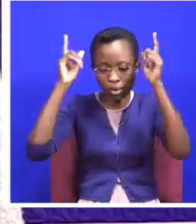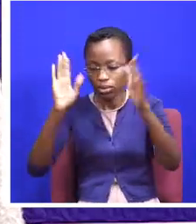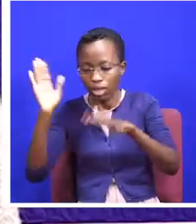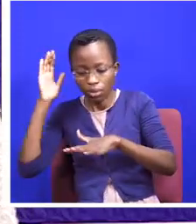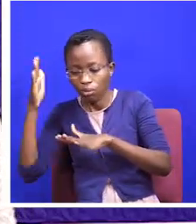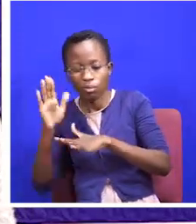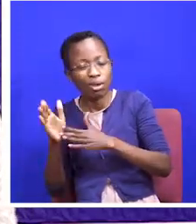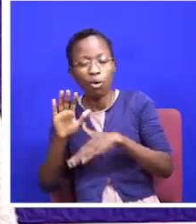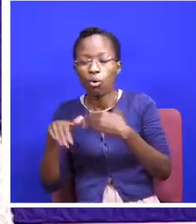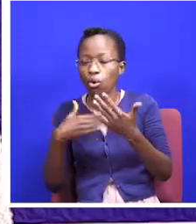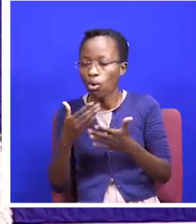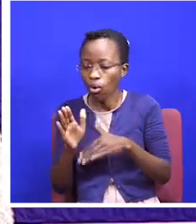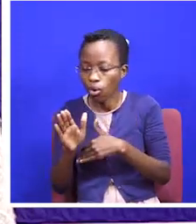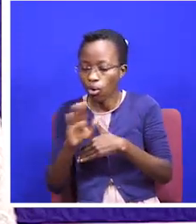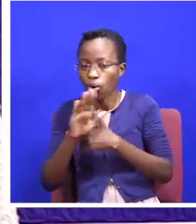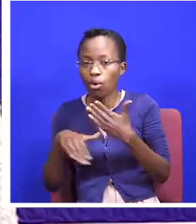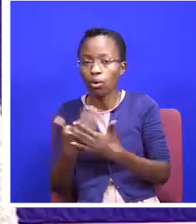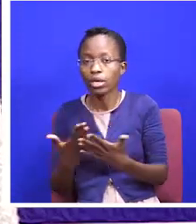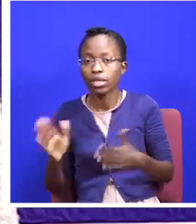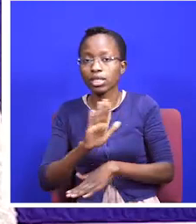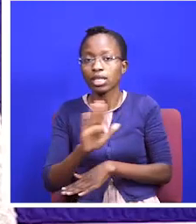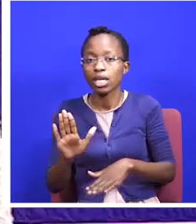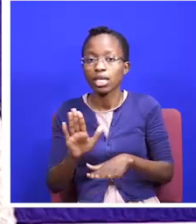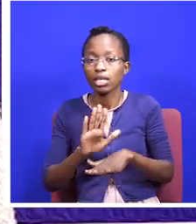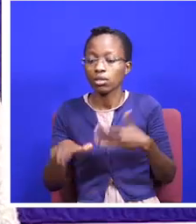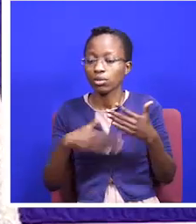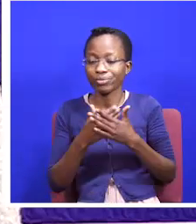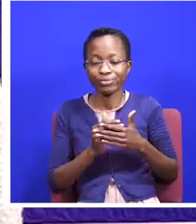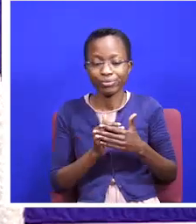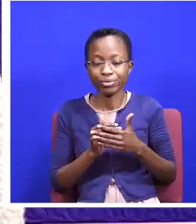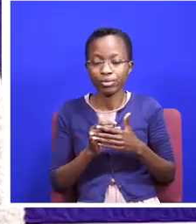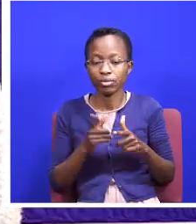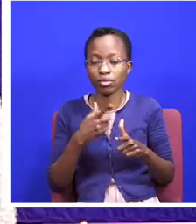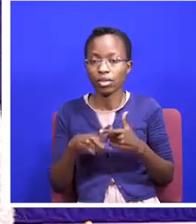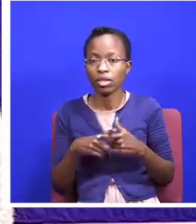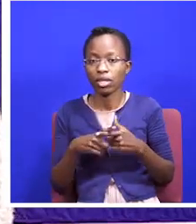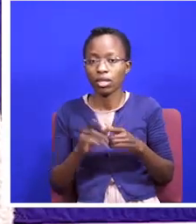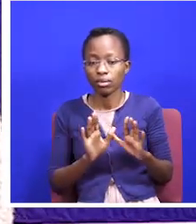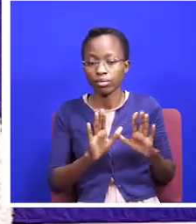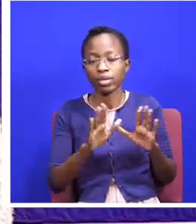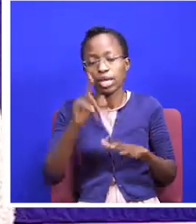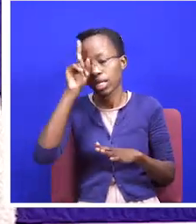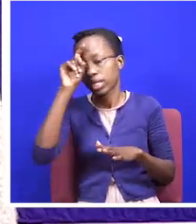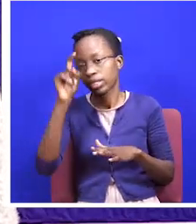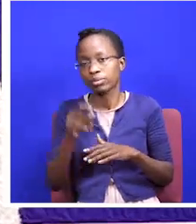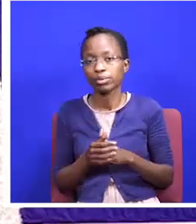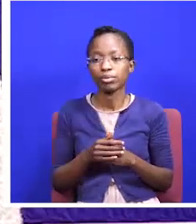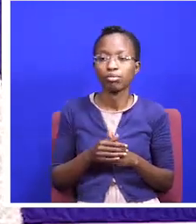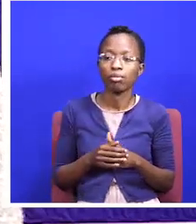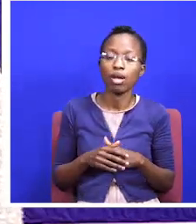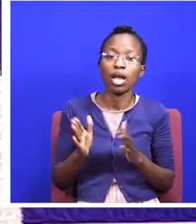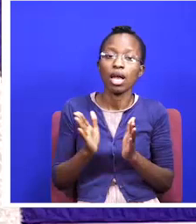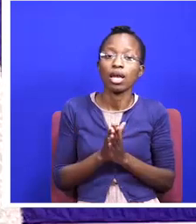their cows, their sheep, their camels, everything. And they left Egypt. They